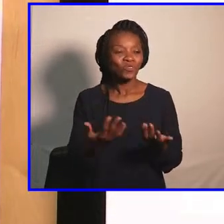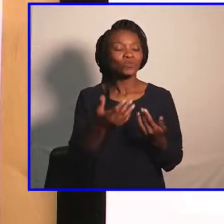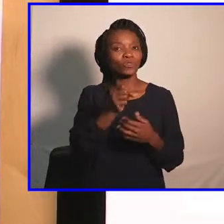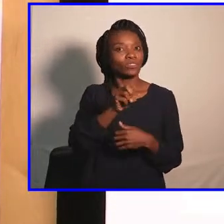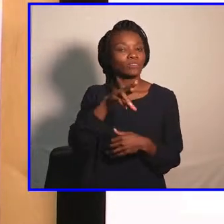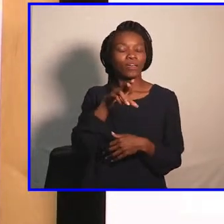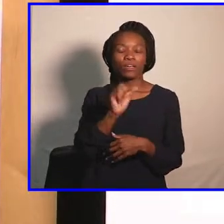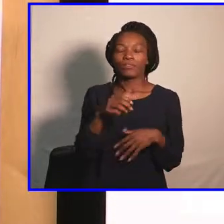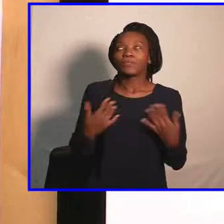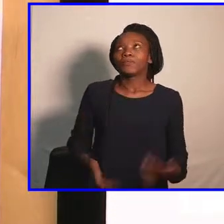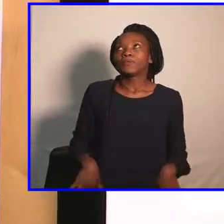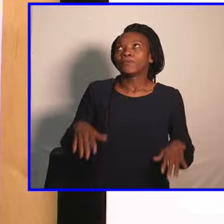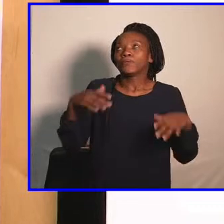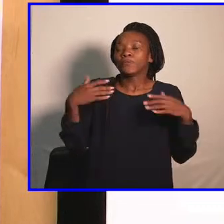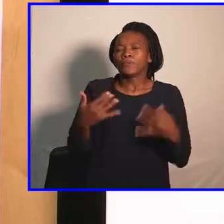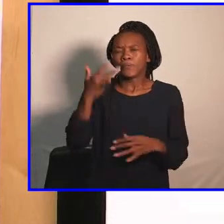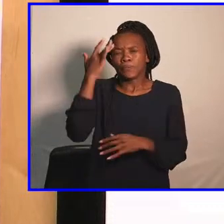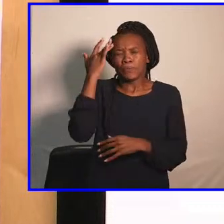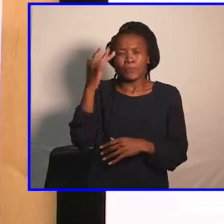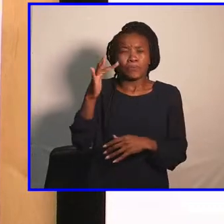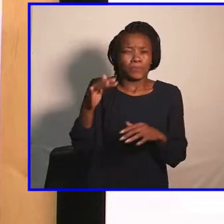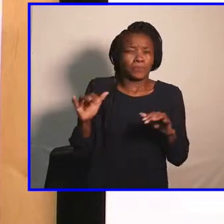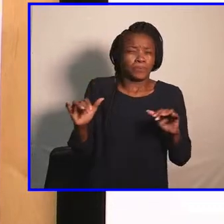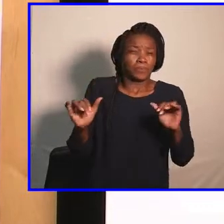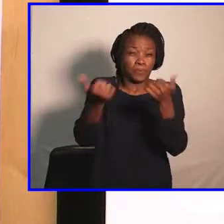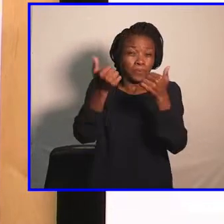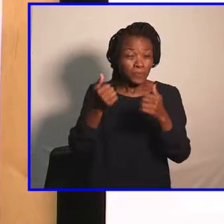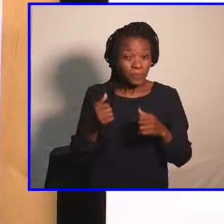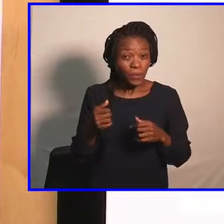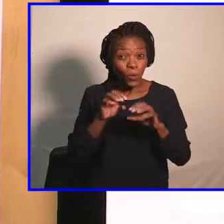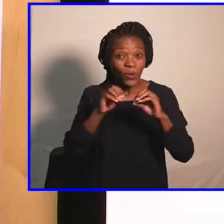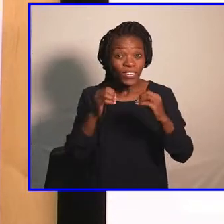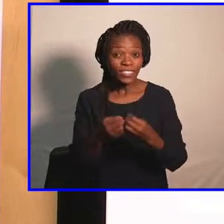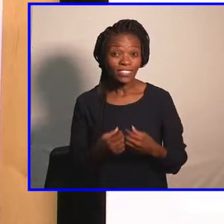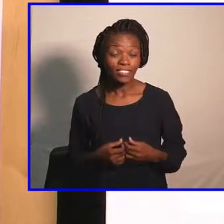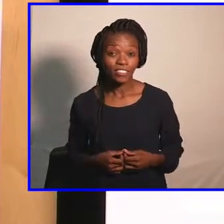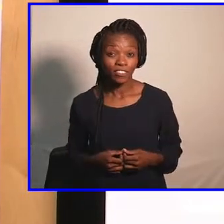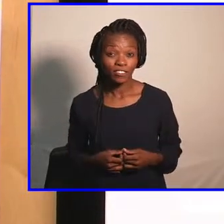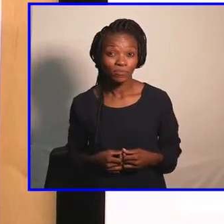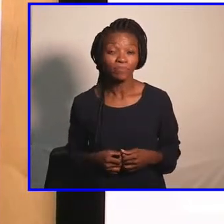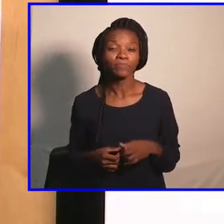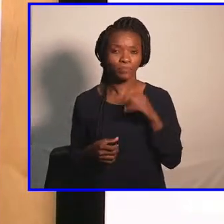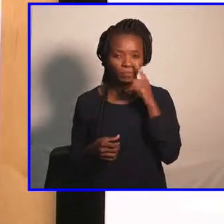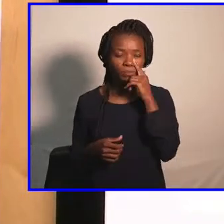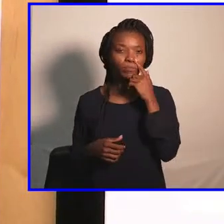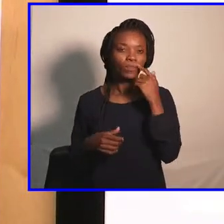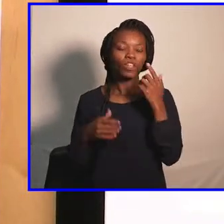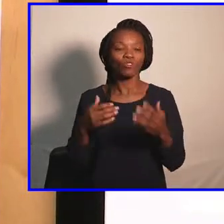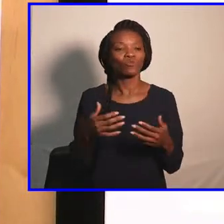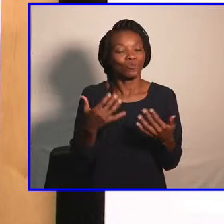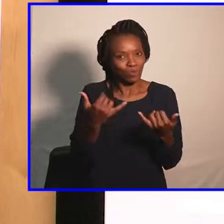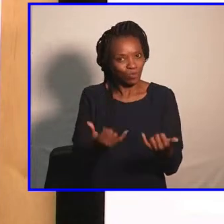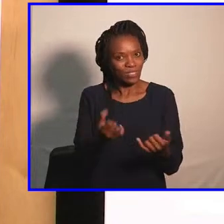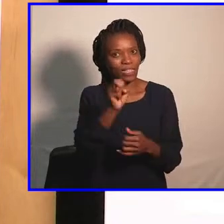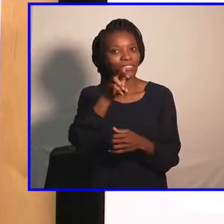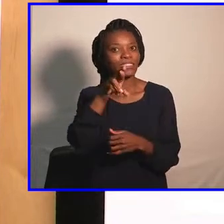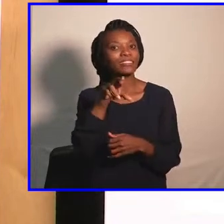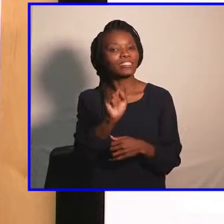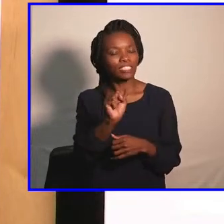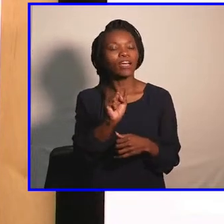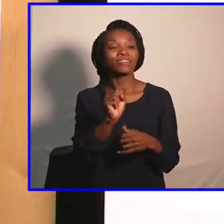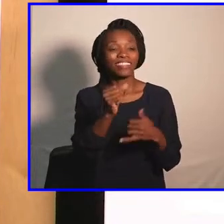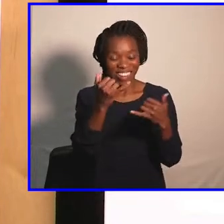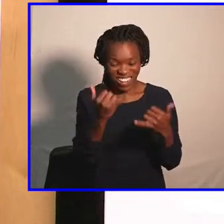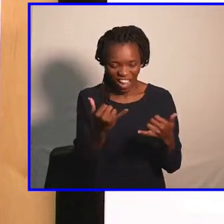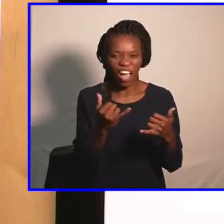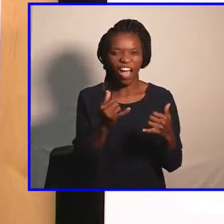truly excellent organization. And it is the SARS that you lead today, which you are